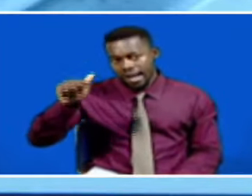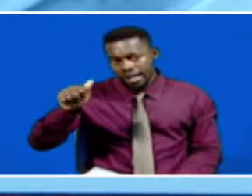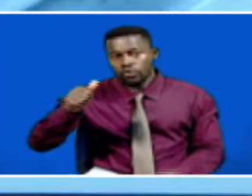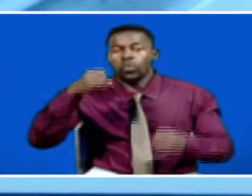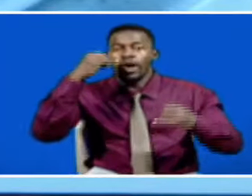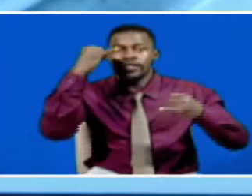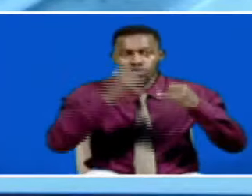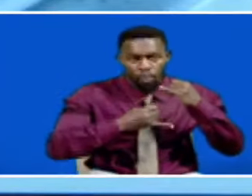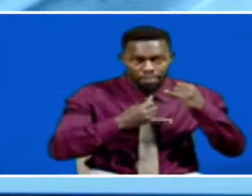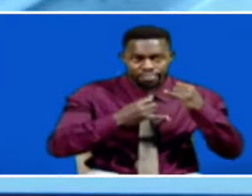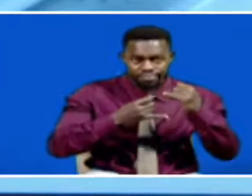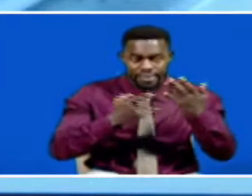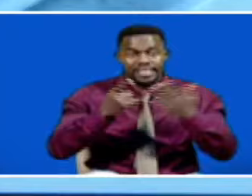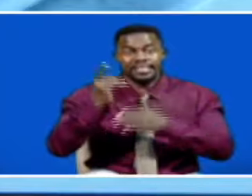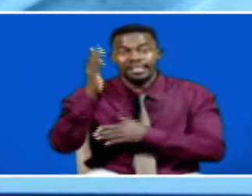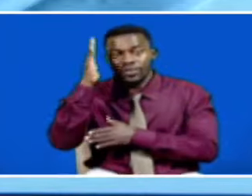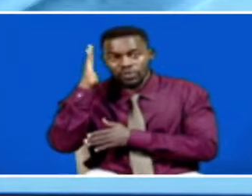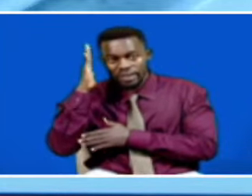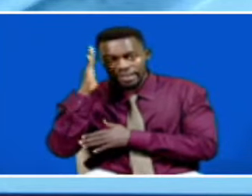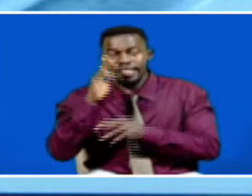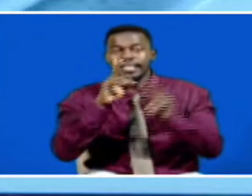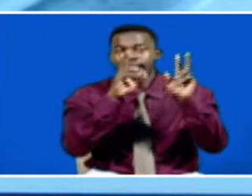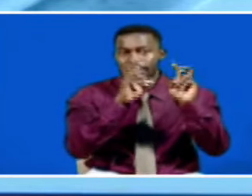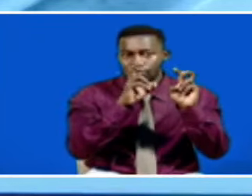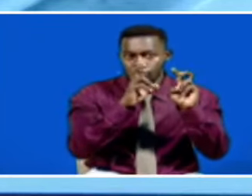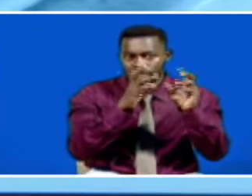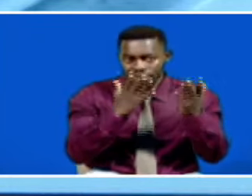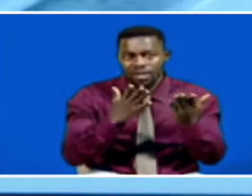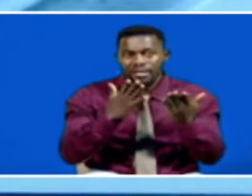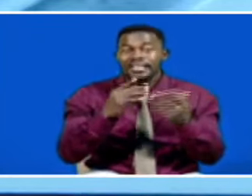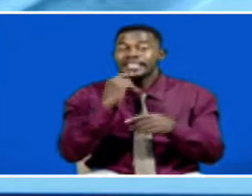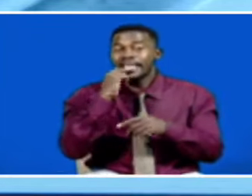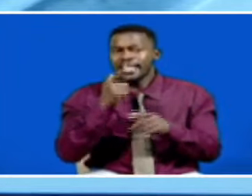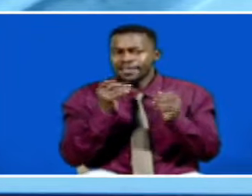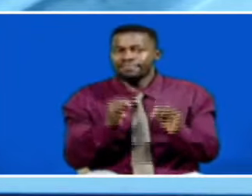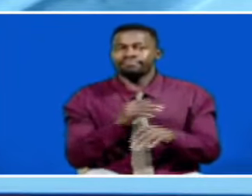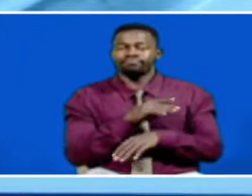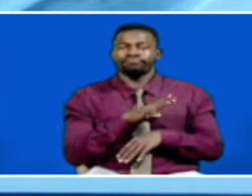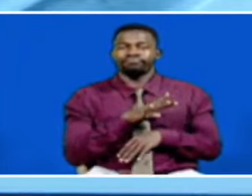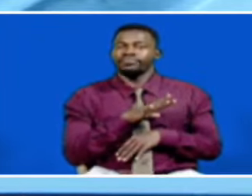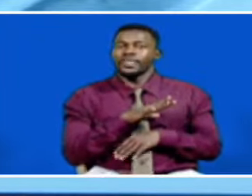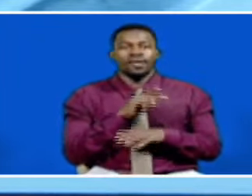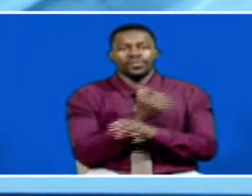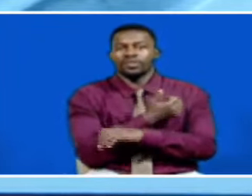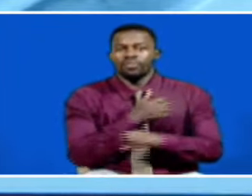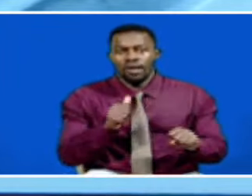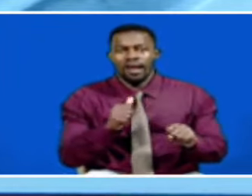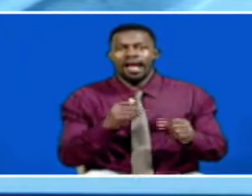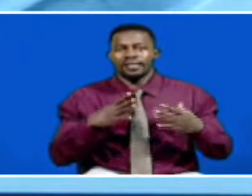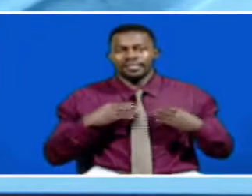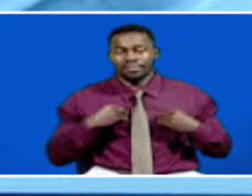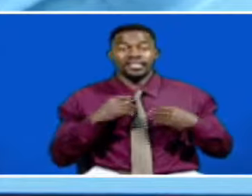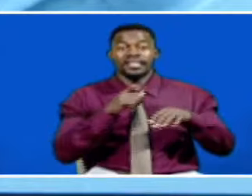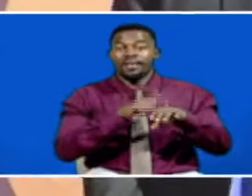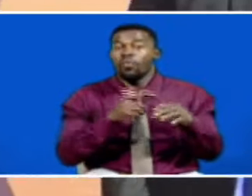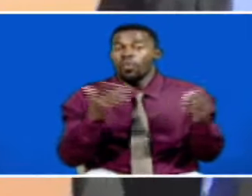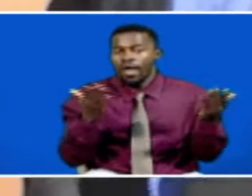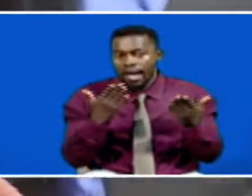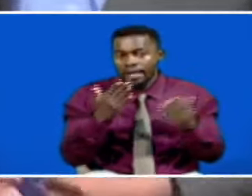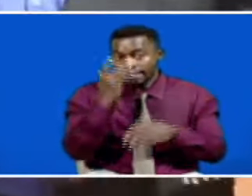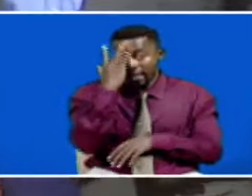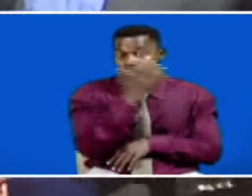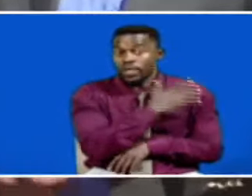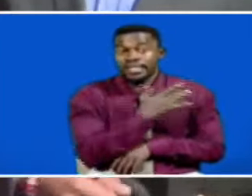region, warning that laxity will not be tolerated. Speaking at Ngarua Holy Family Catholic Parish after a